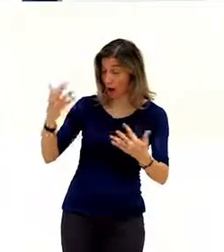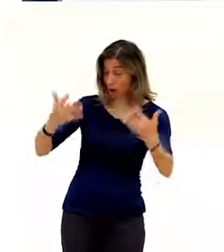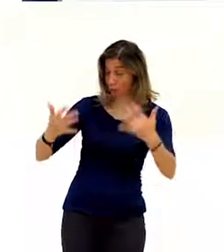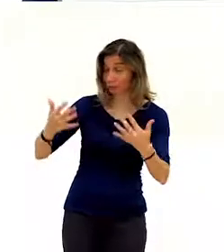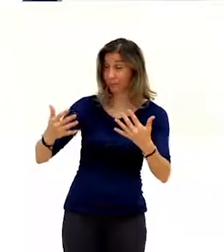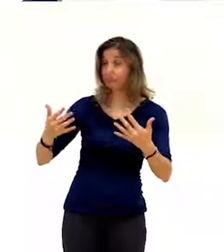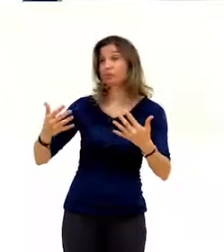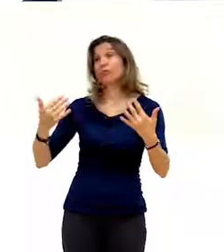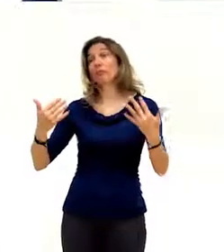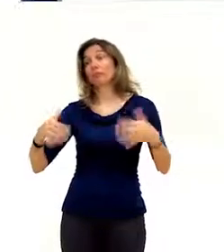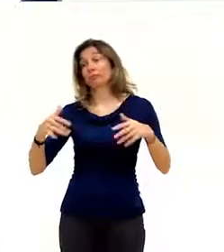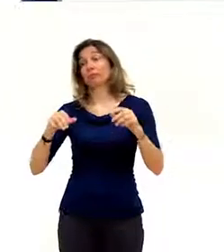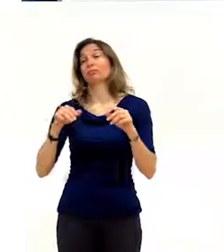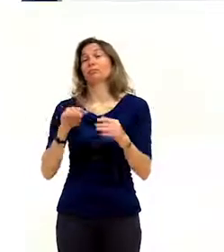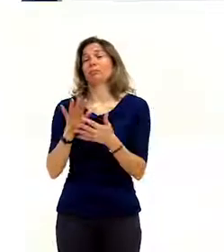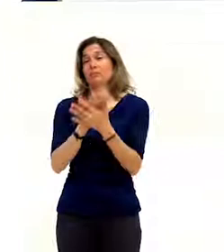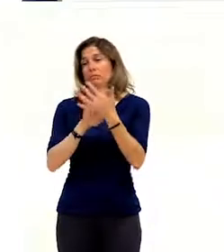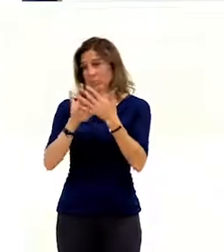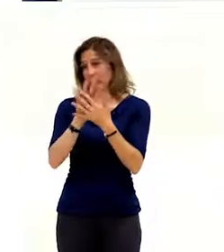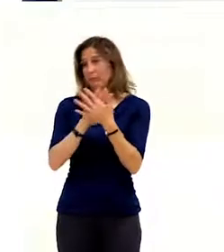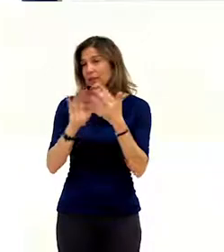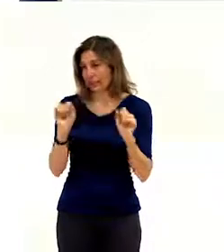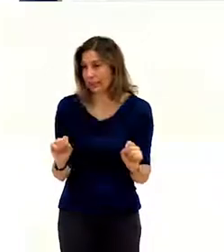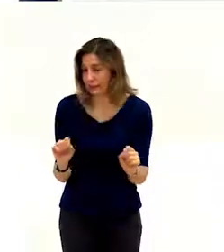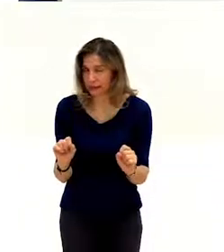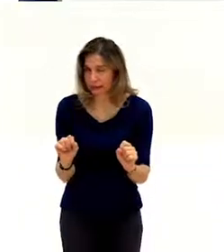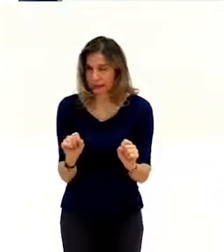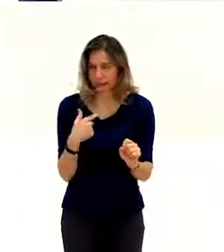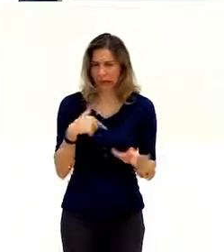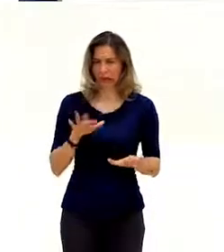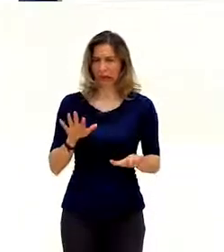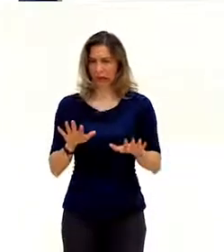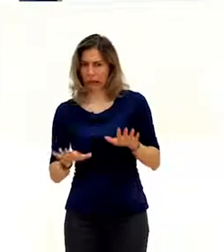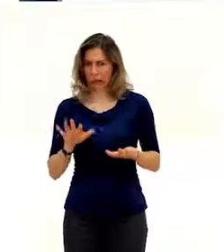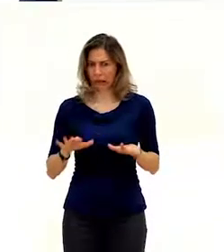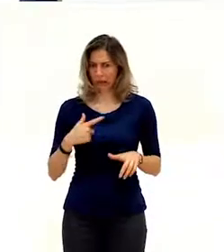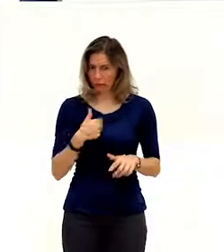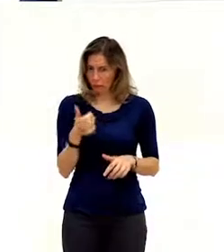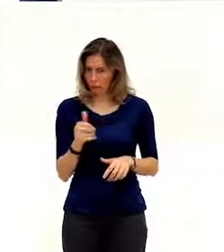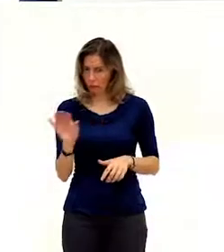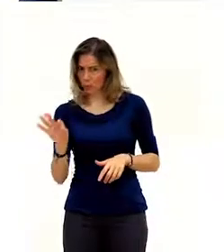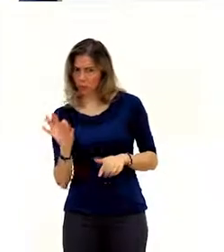Therefore, it creates an ambiguity and creates uncertainty.